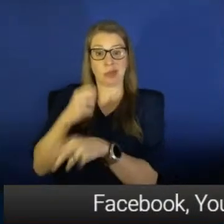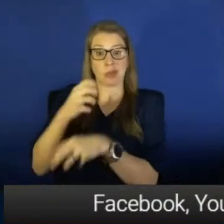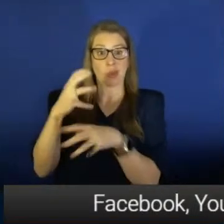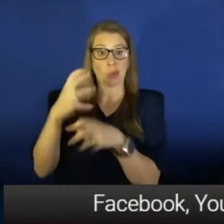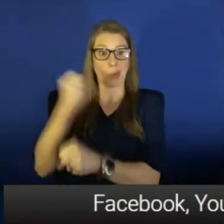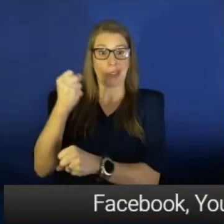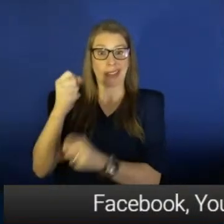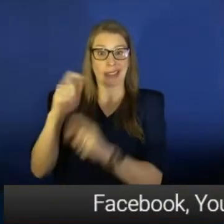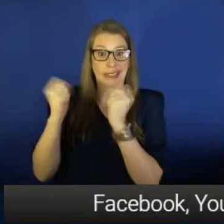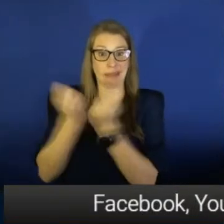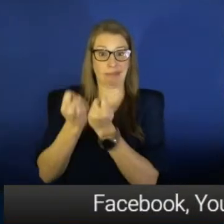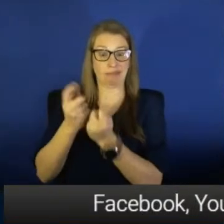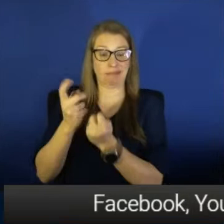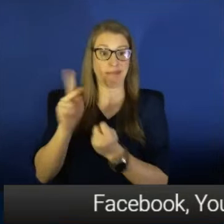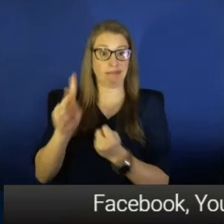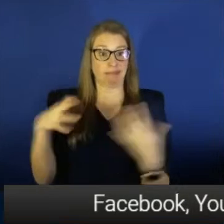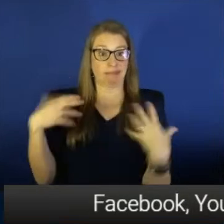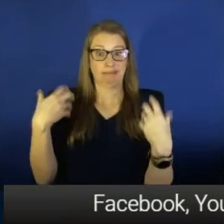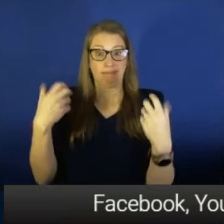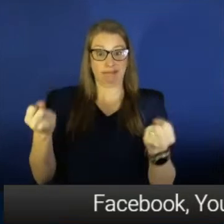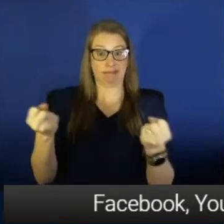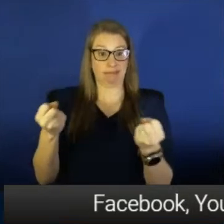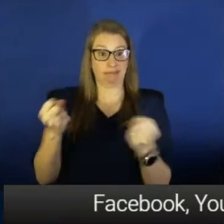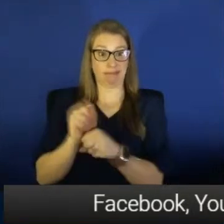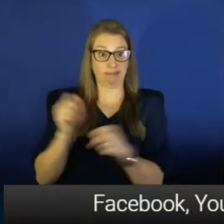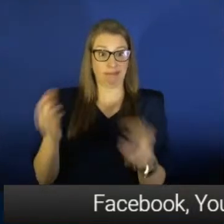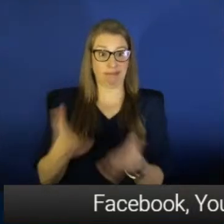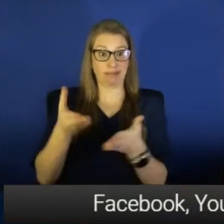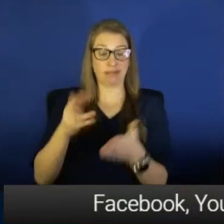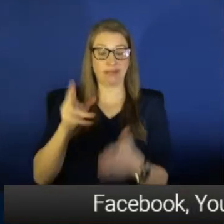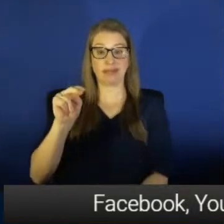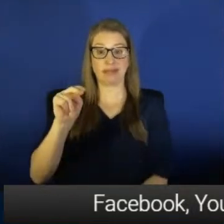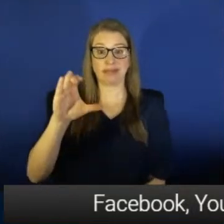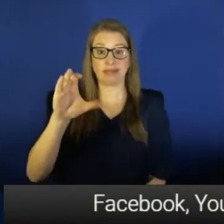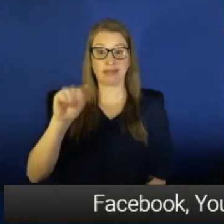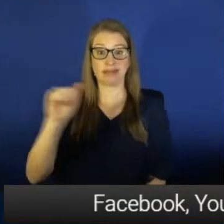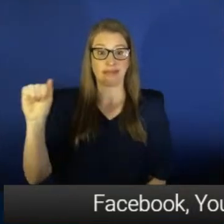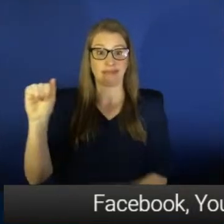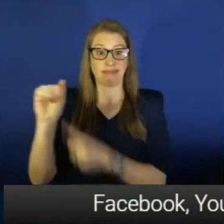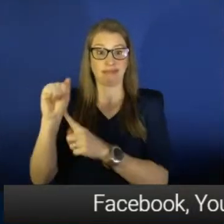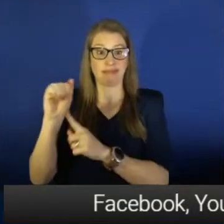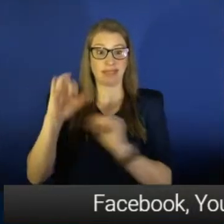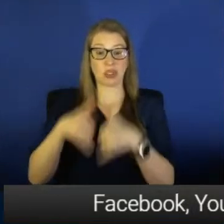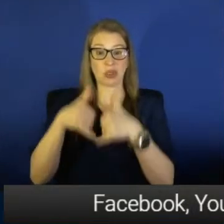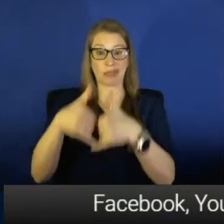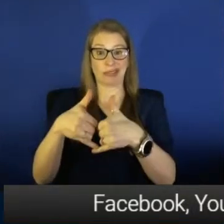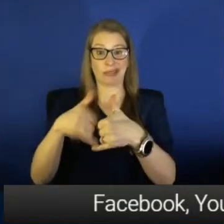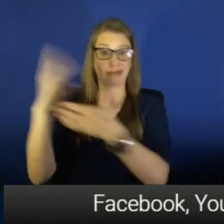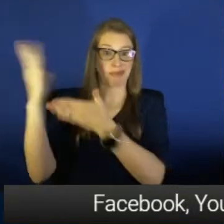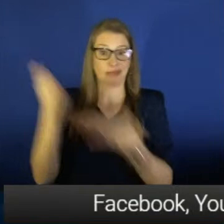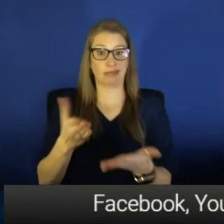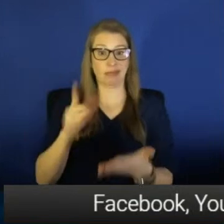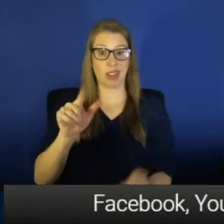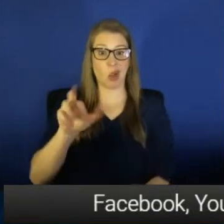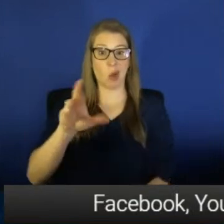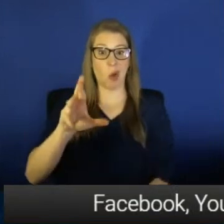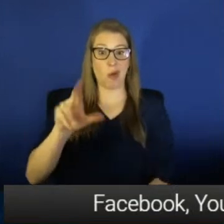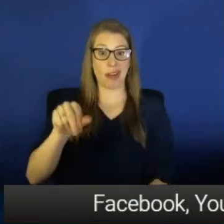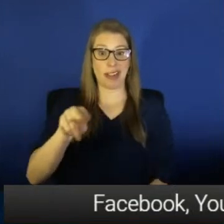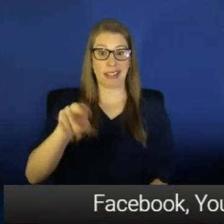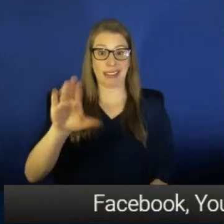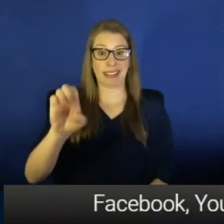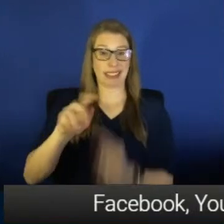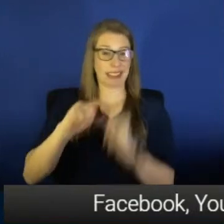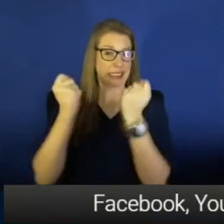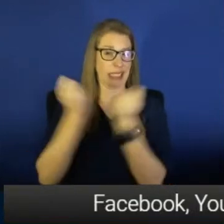proudly pictured with that NCAA trophy that they helped the team bring back to Lawrence. It is a big group team effort. What it took to make the